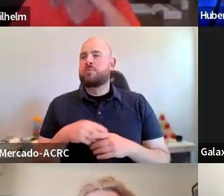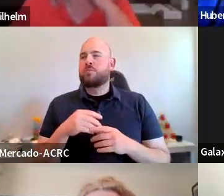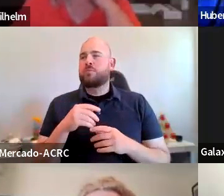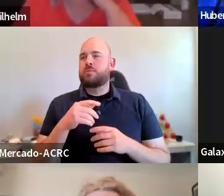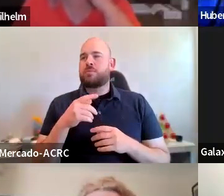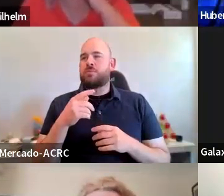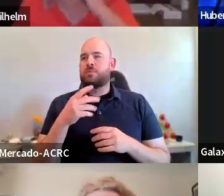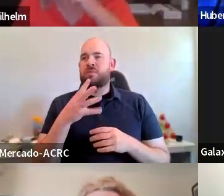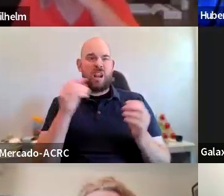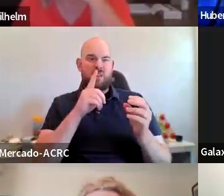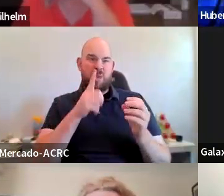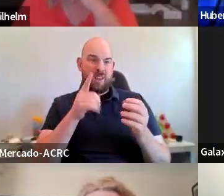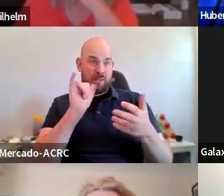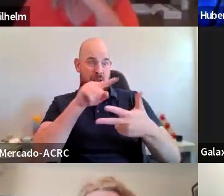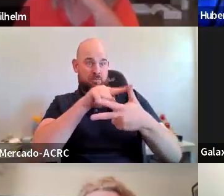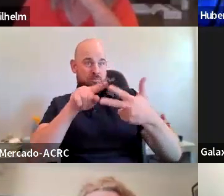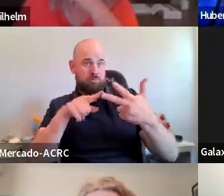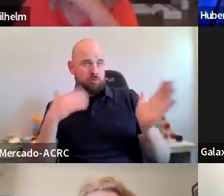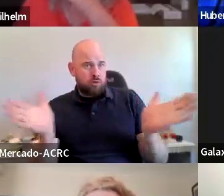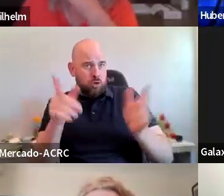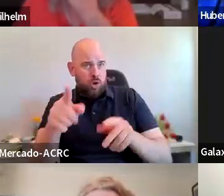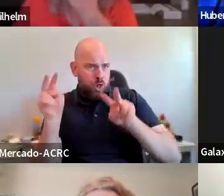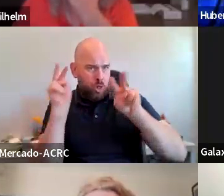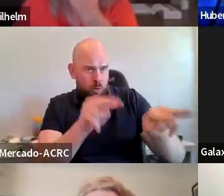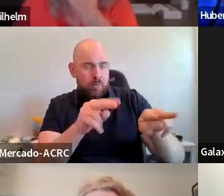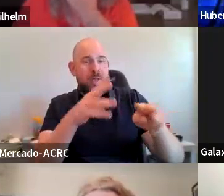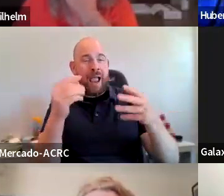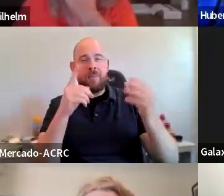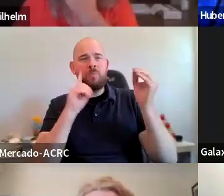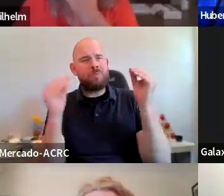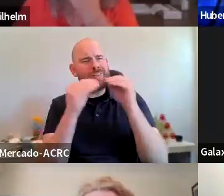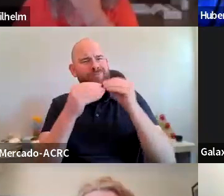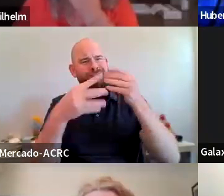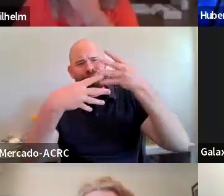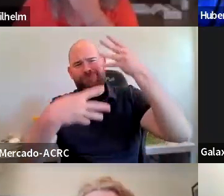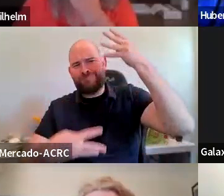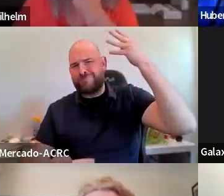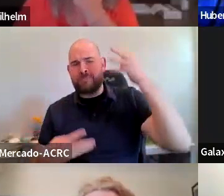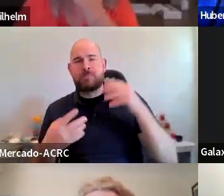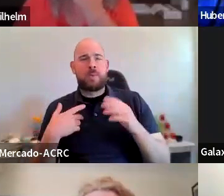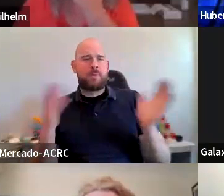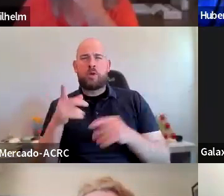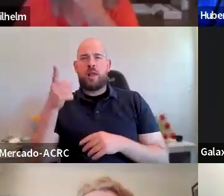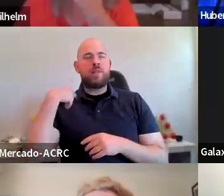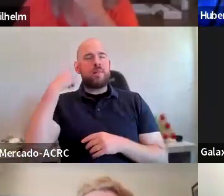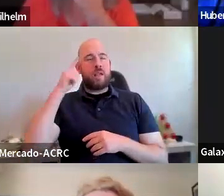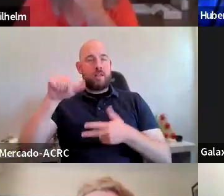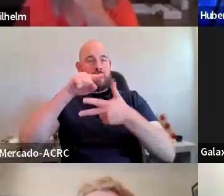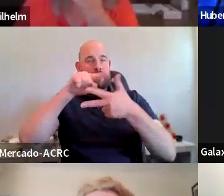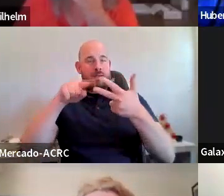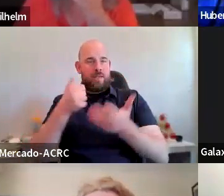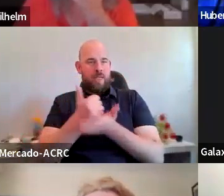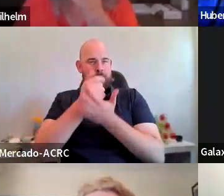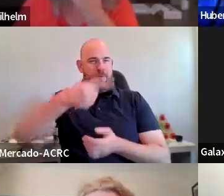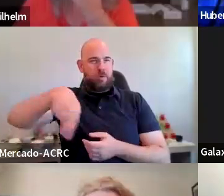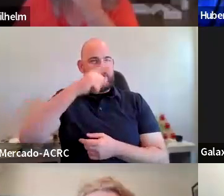representative for people of color. And really, those 3 accounts, I really encourage you to look at, and there's many more.